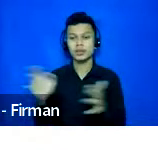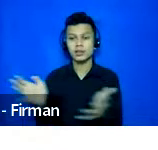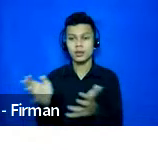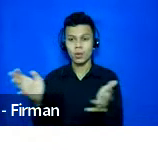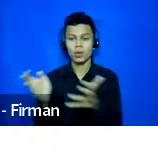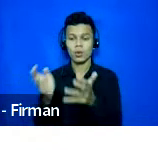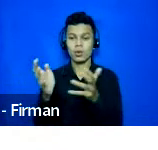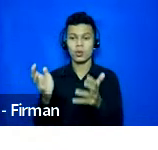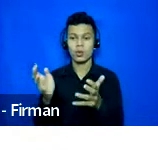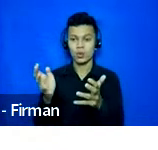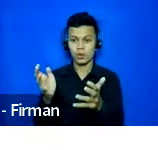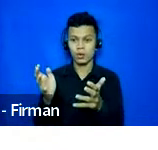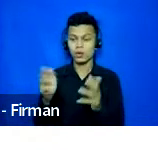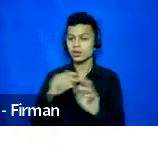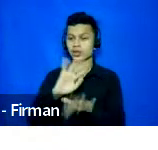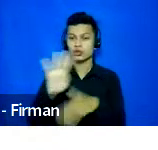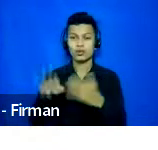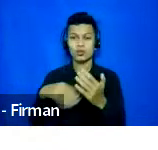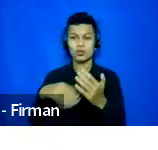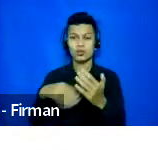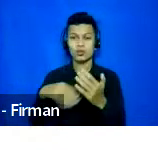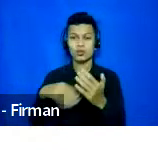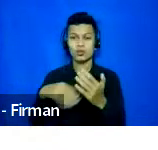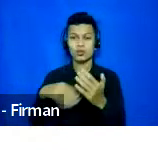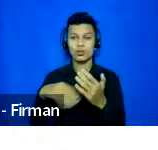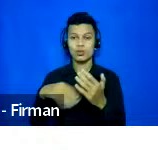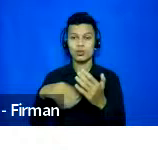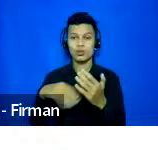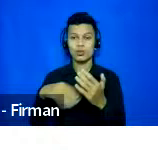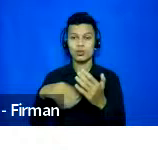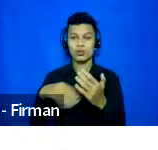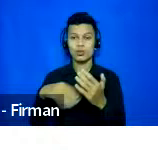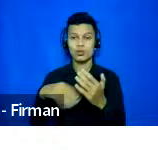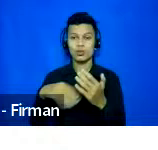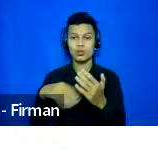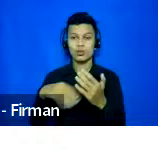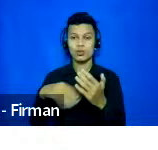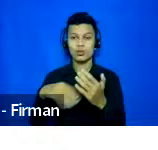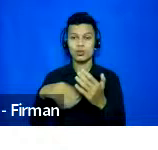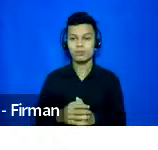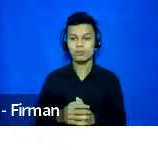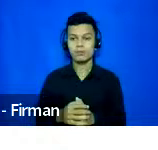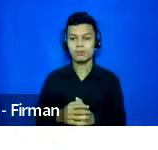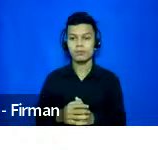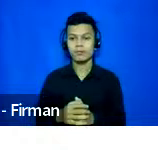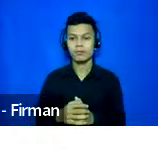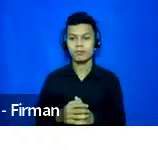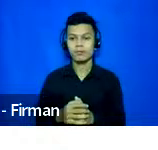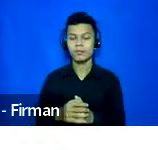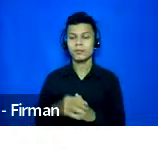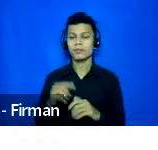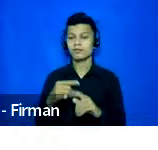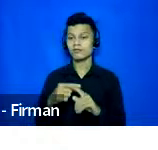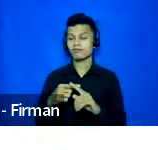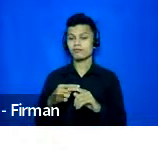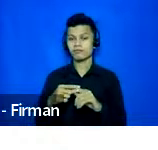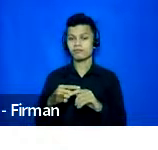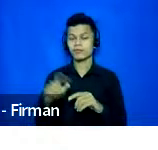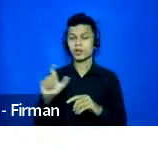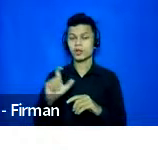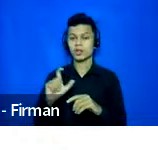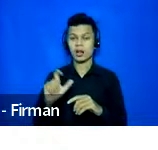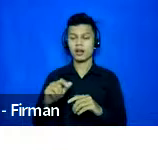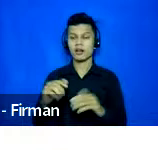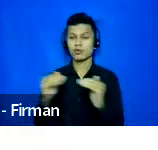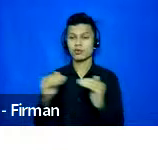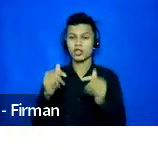platforms, and community content moderations models like what we've doing in Wikipedia with